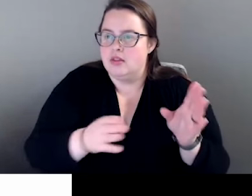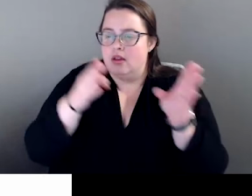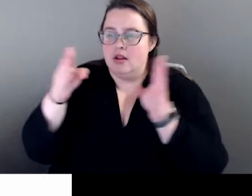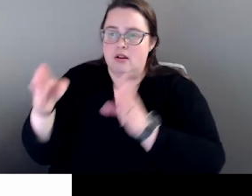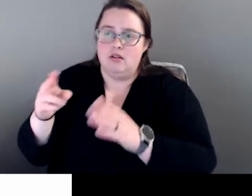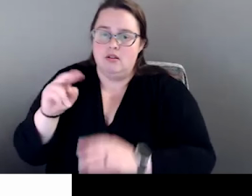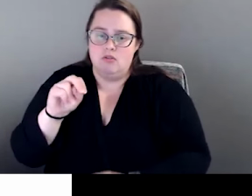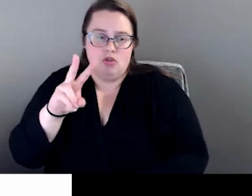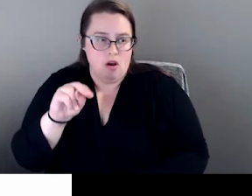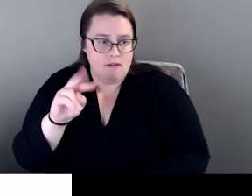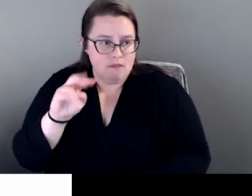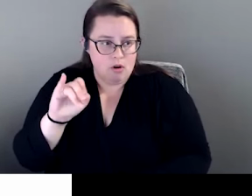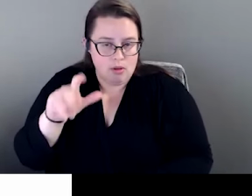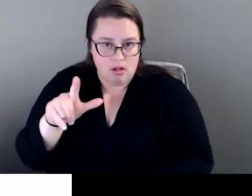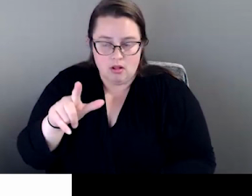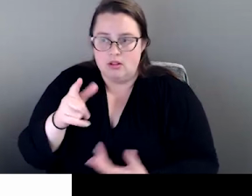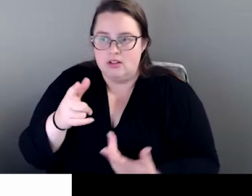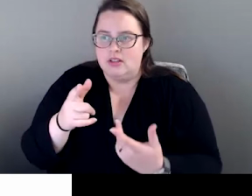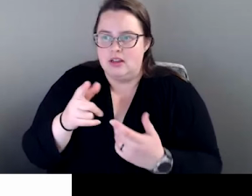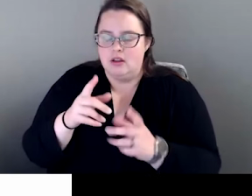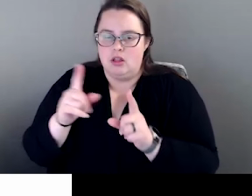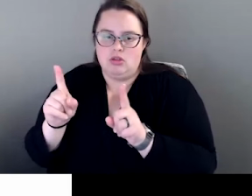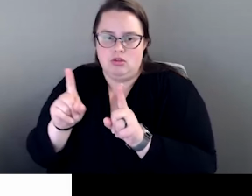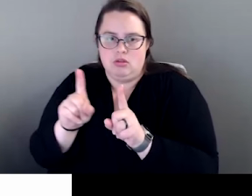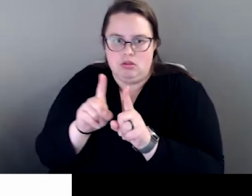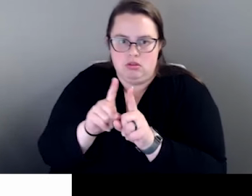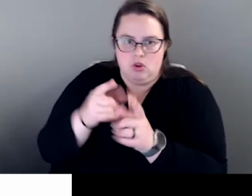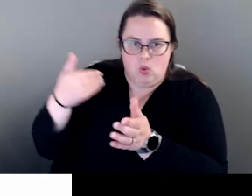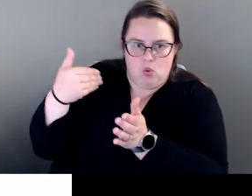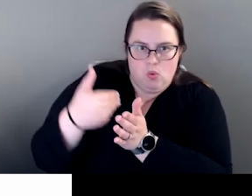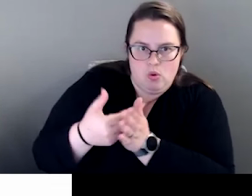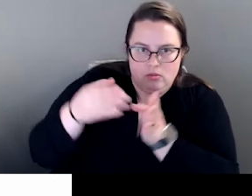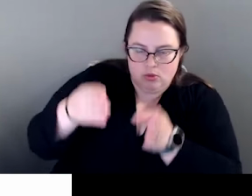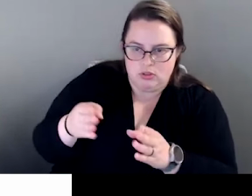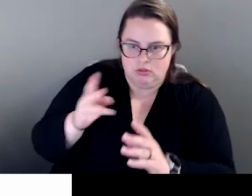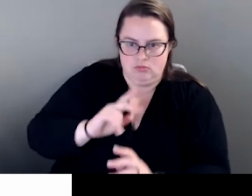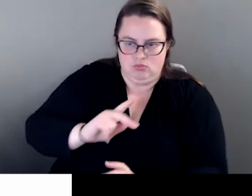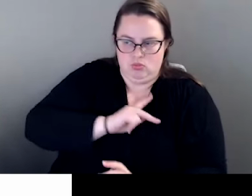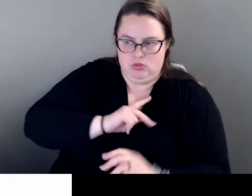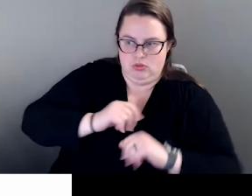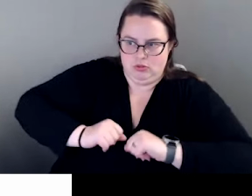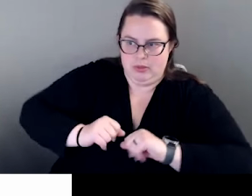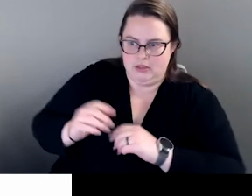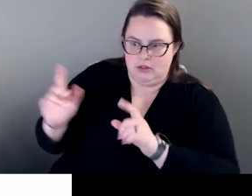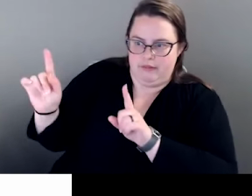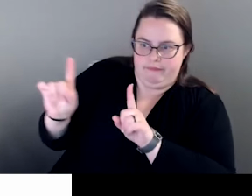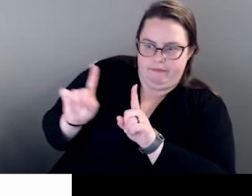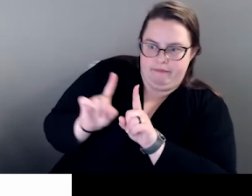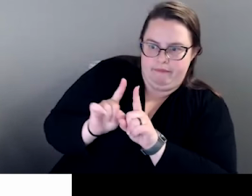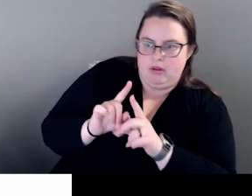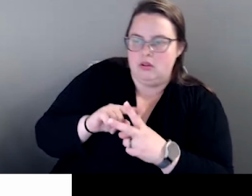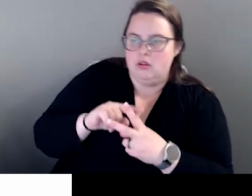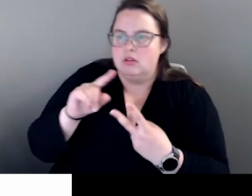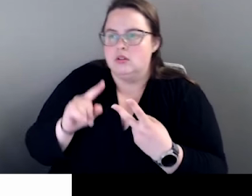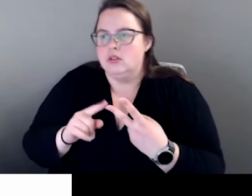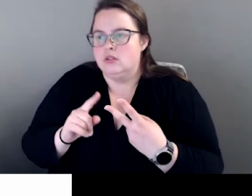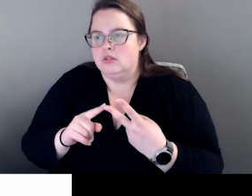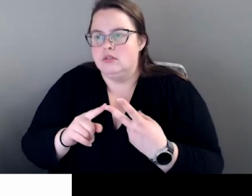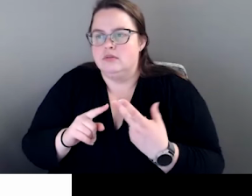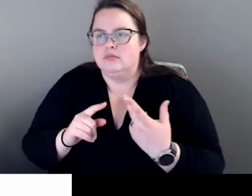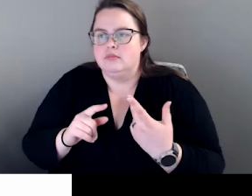examples would be kind of invading someone's personal space, getting too close, unwelcome